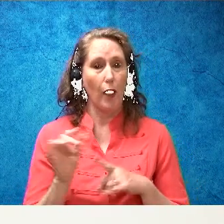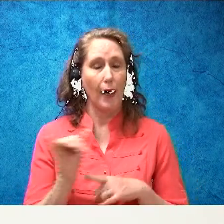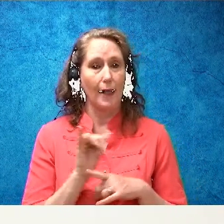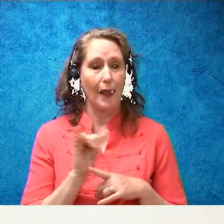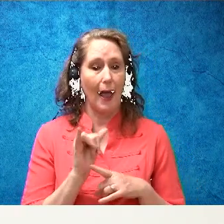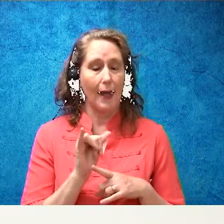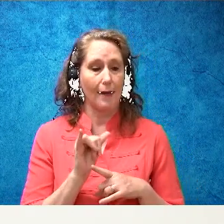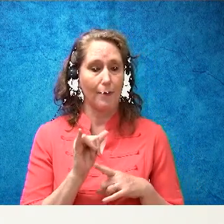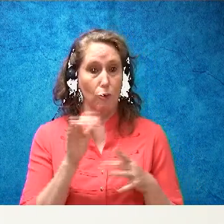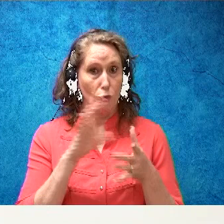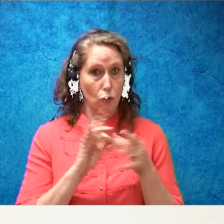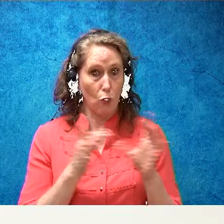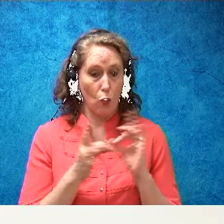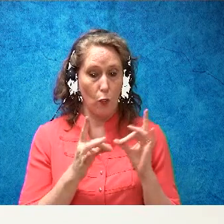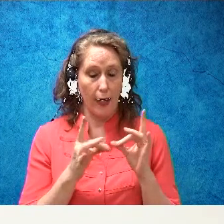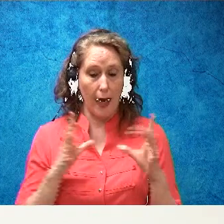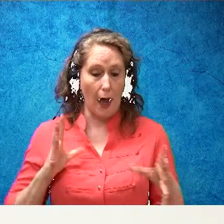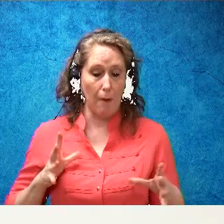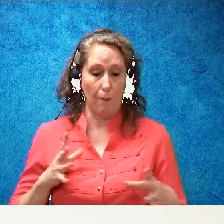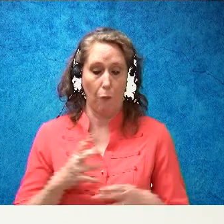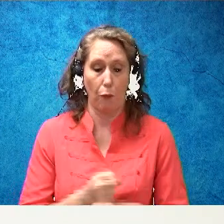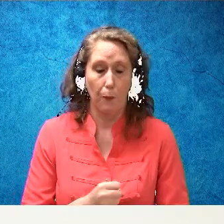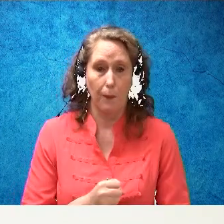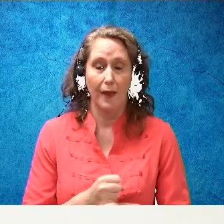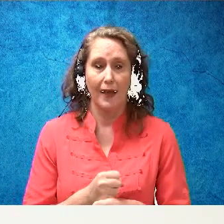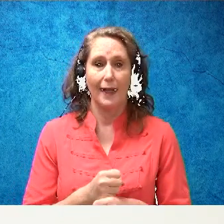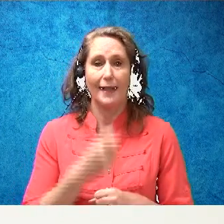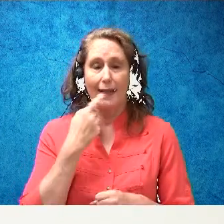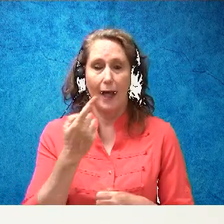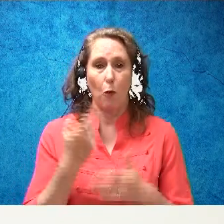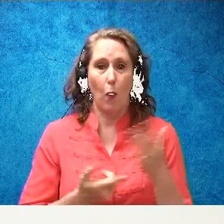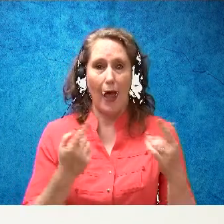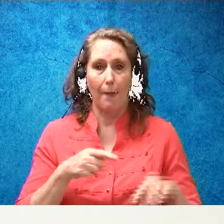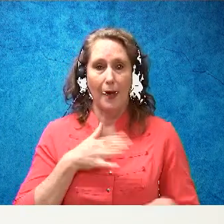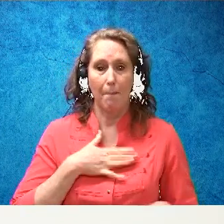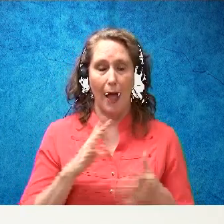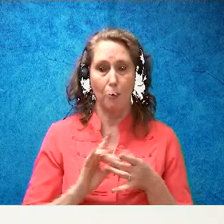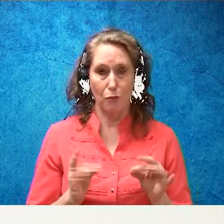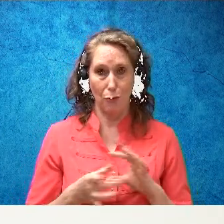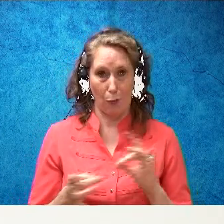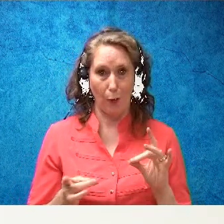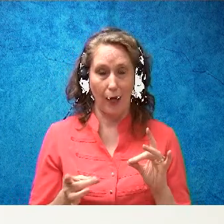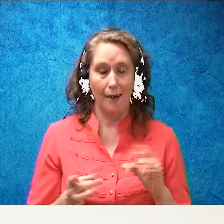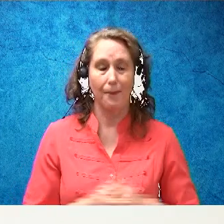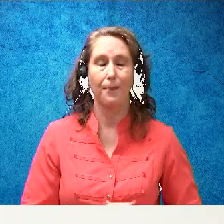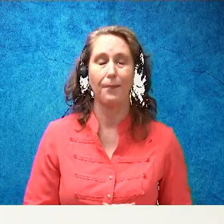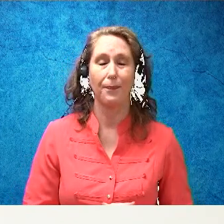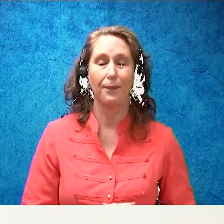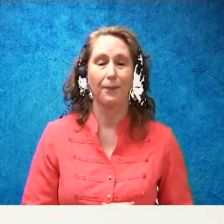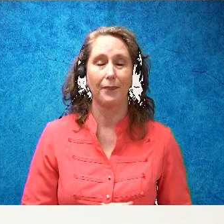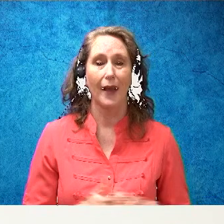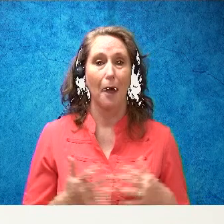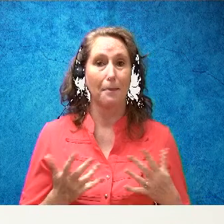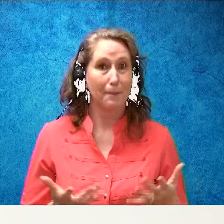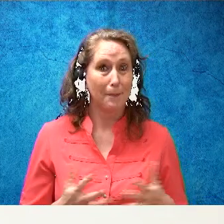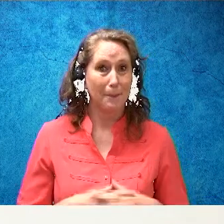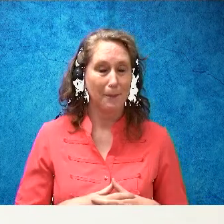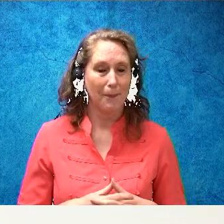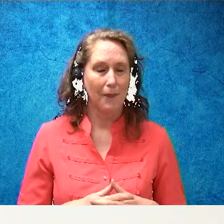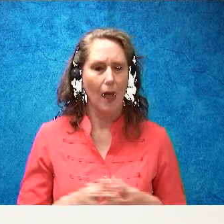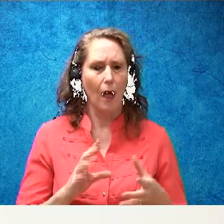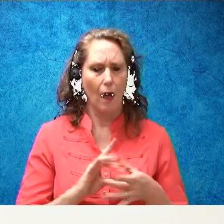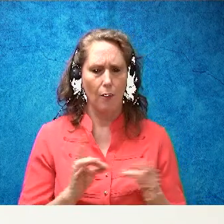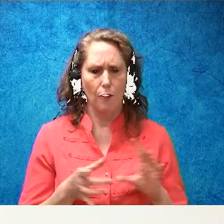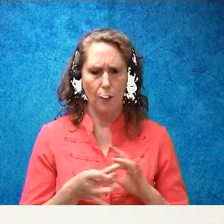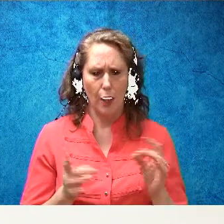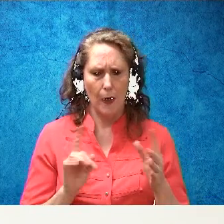summary to sum up what happened in my story, okay? So, our story